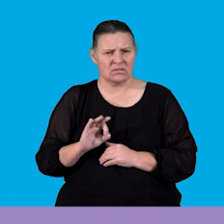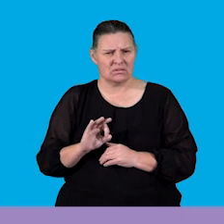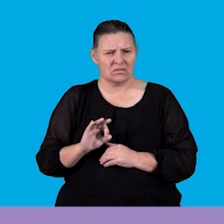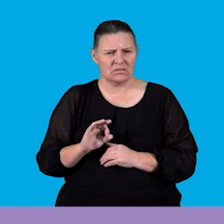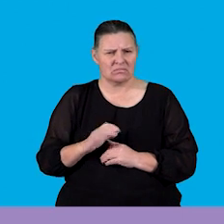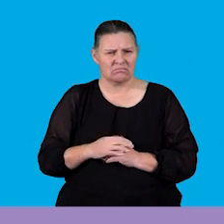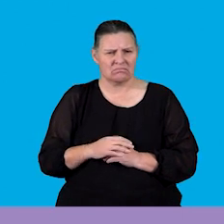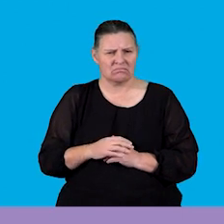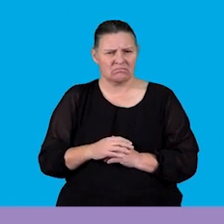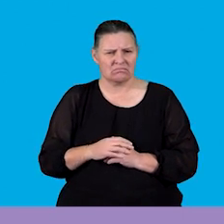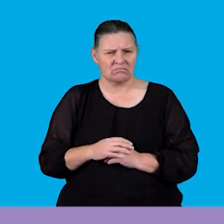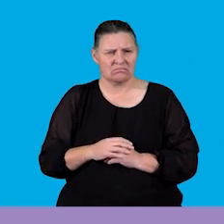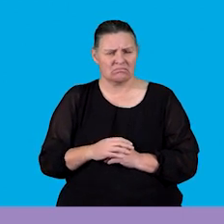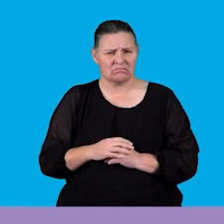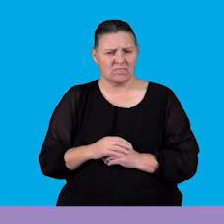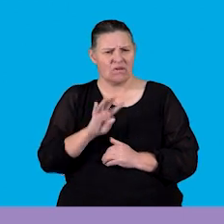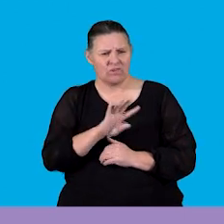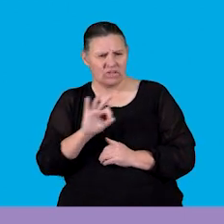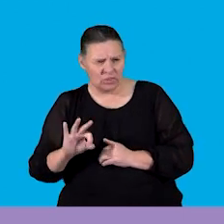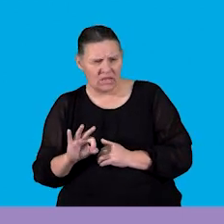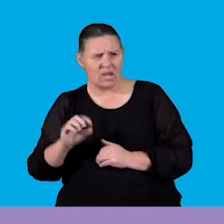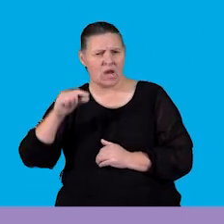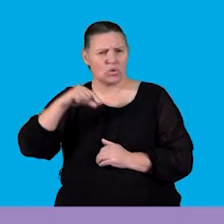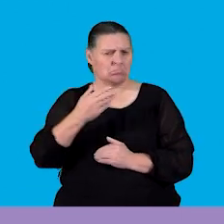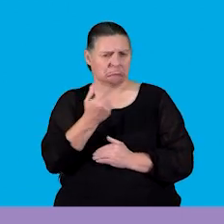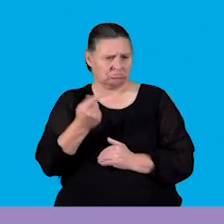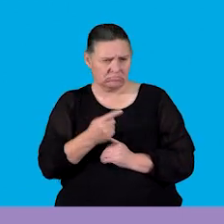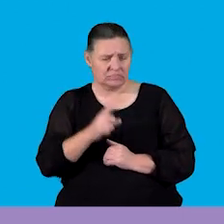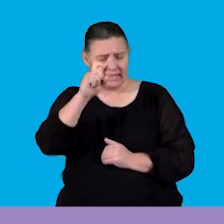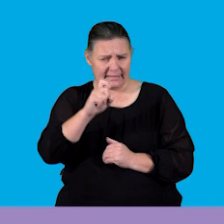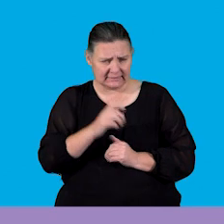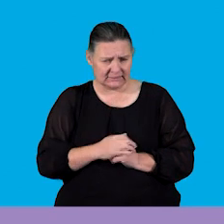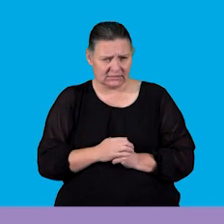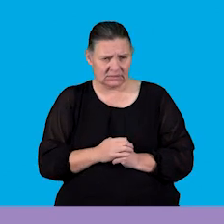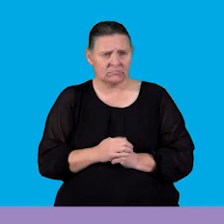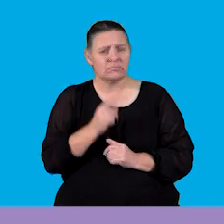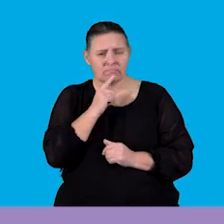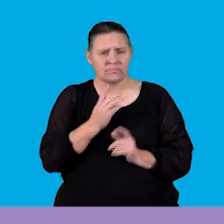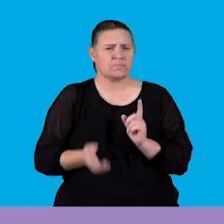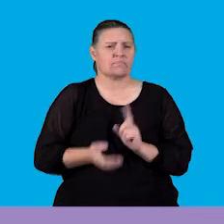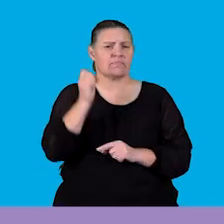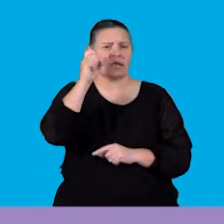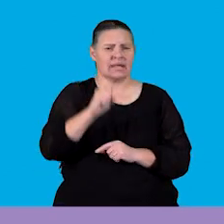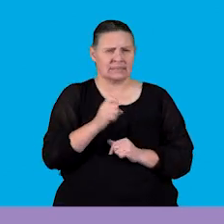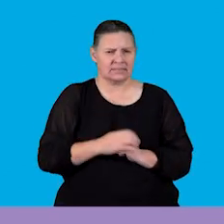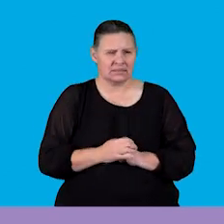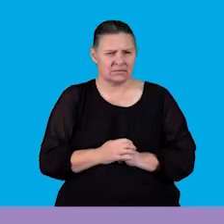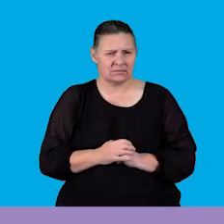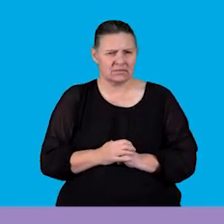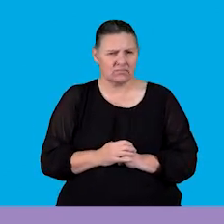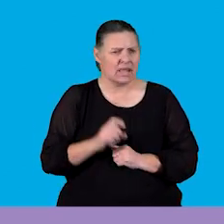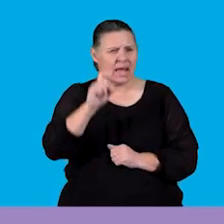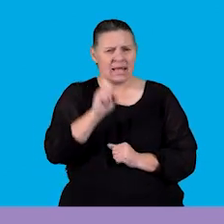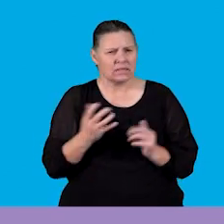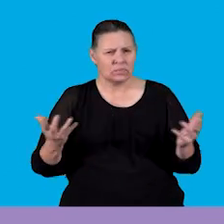to 43 degrees. Calculate with reasons the value of X. Now let's